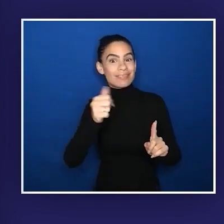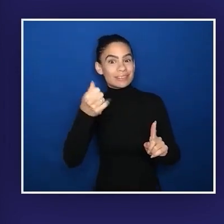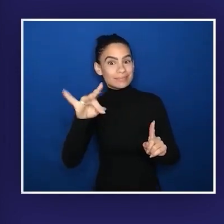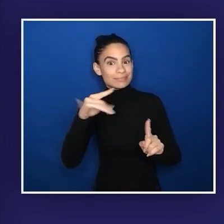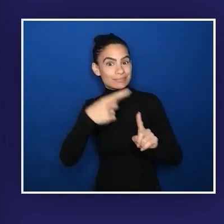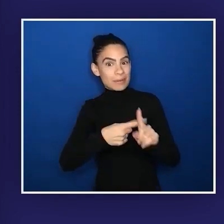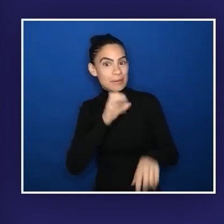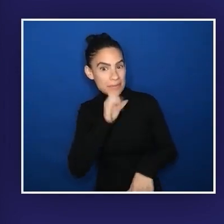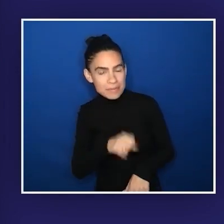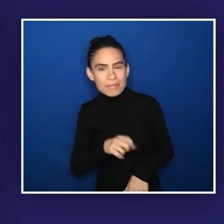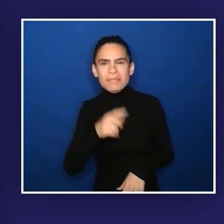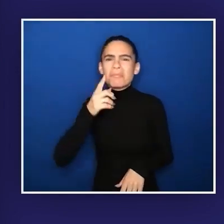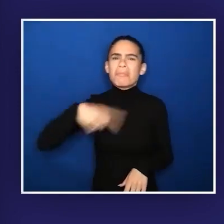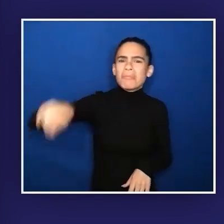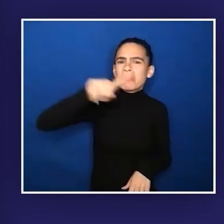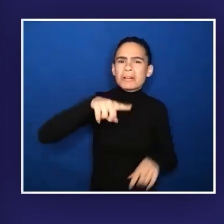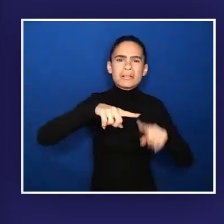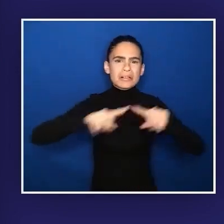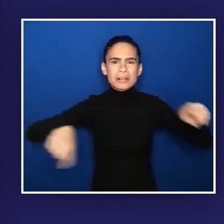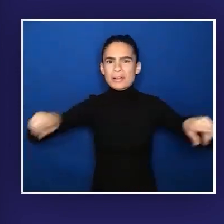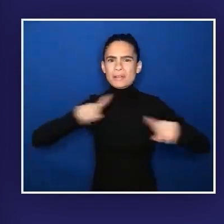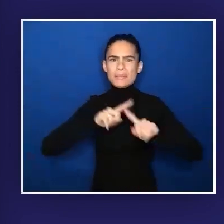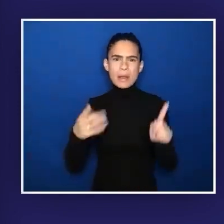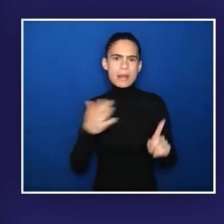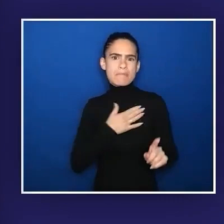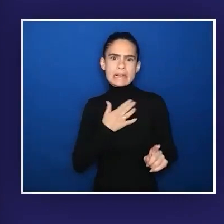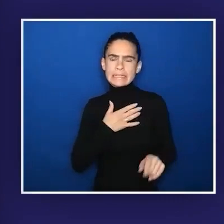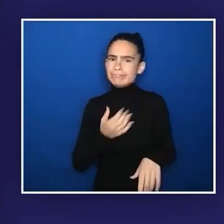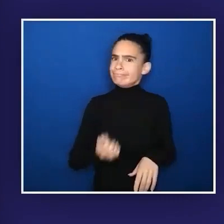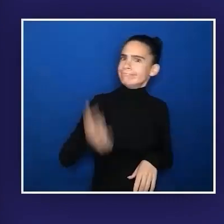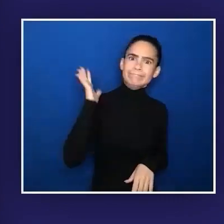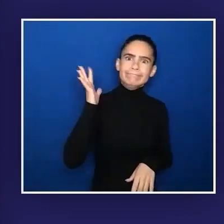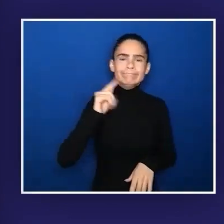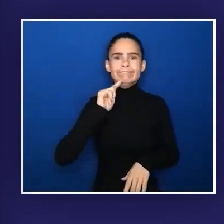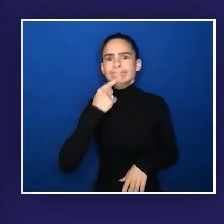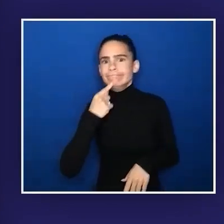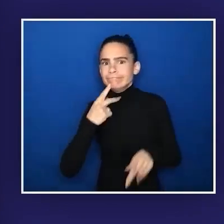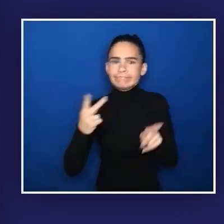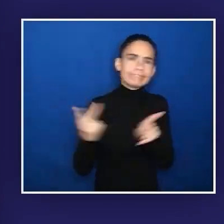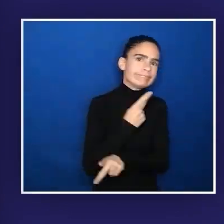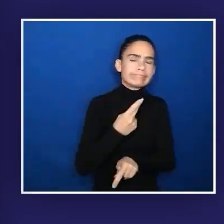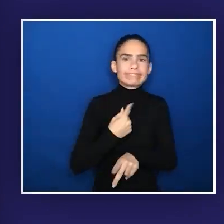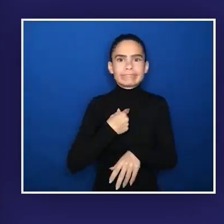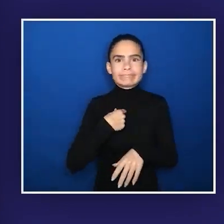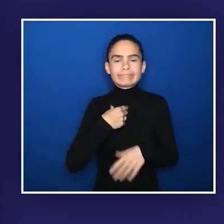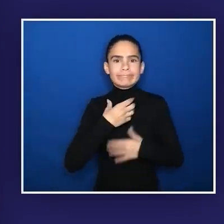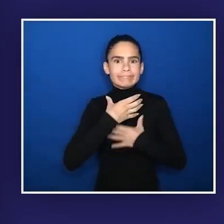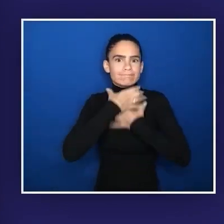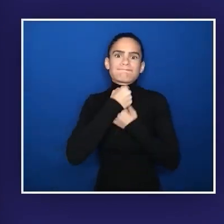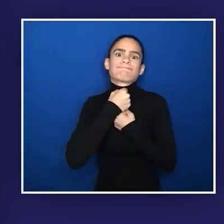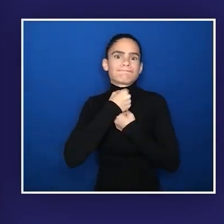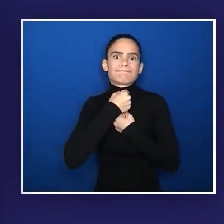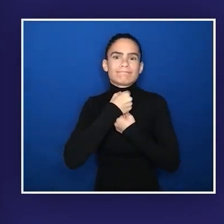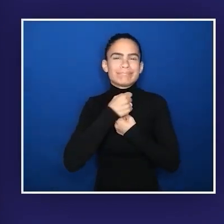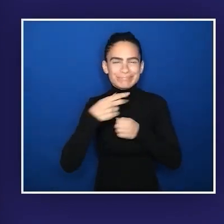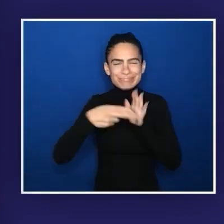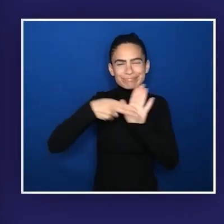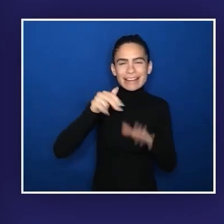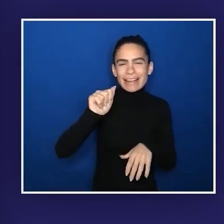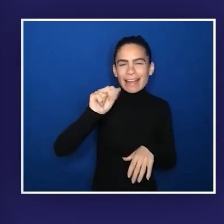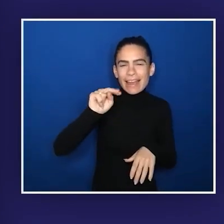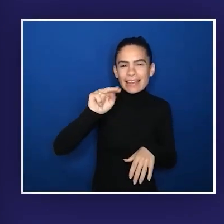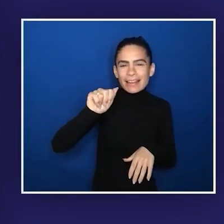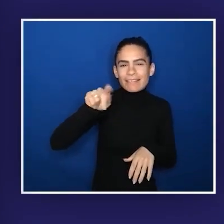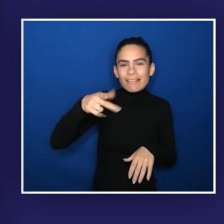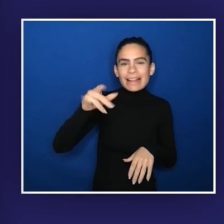shock, which essentially means that my throat will close up when I come in contact with nuts, whether I ingest it or if I touch it. I'm skin sensitive as